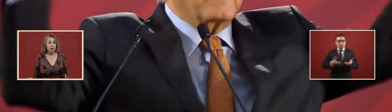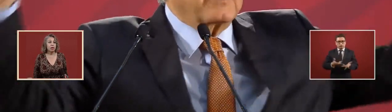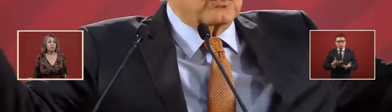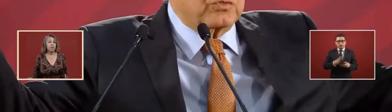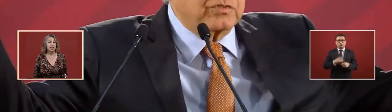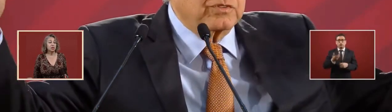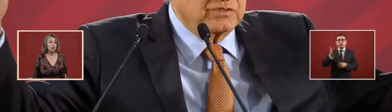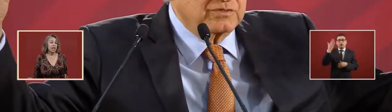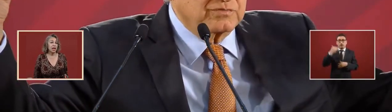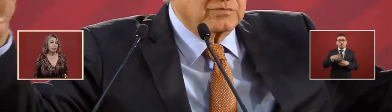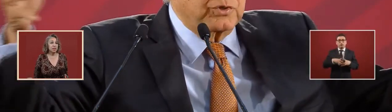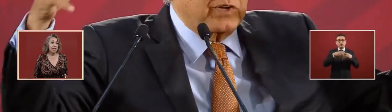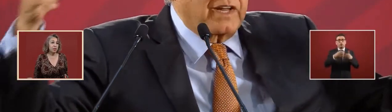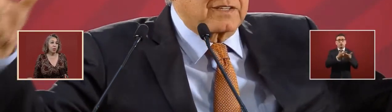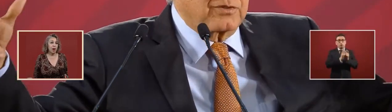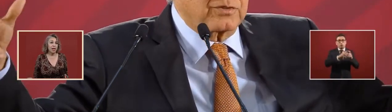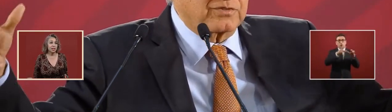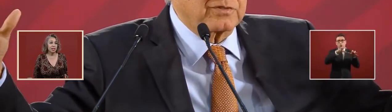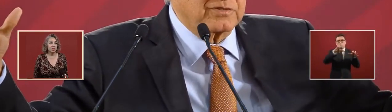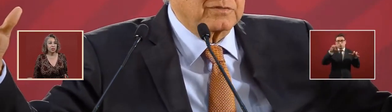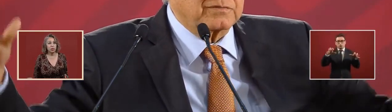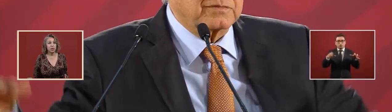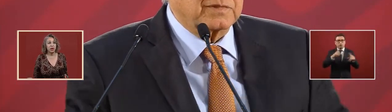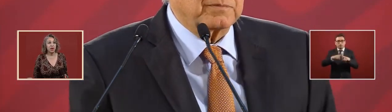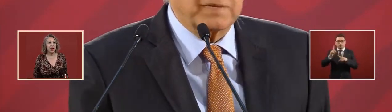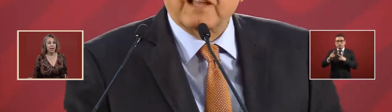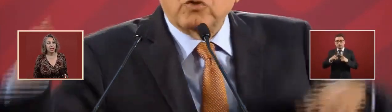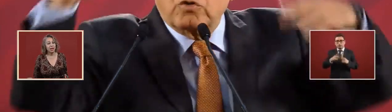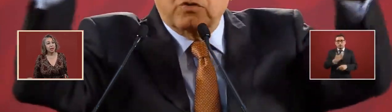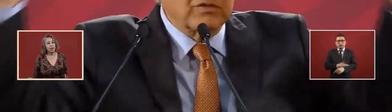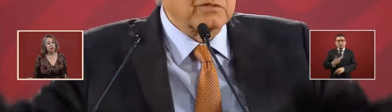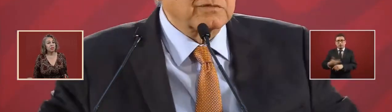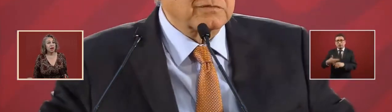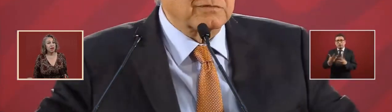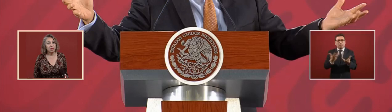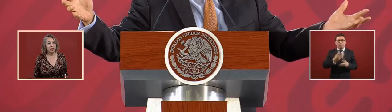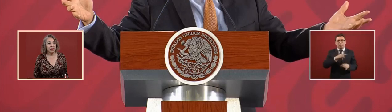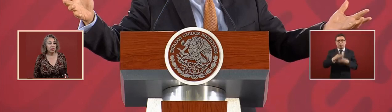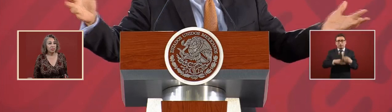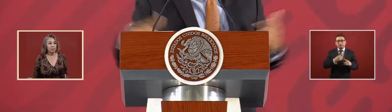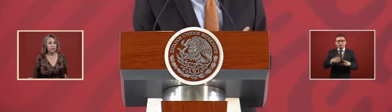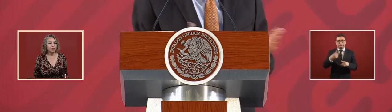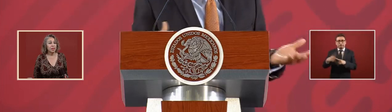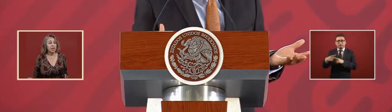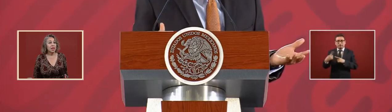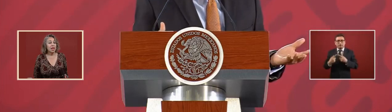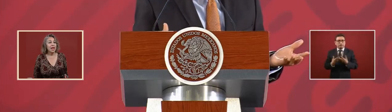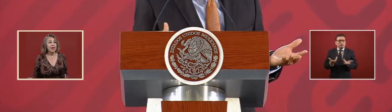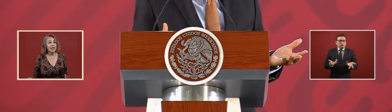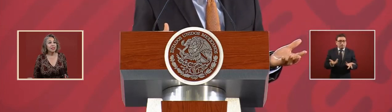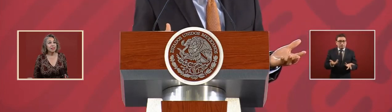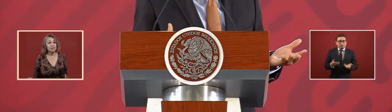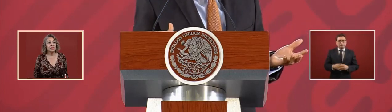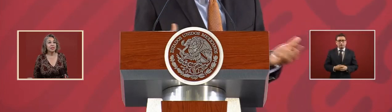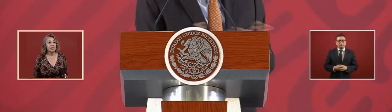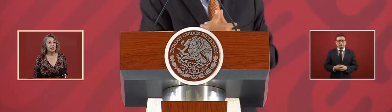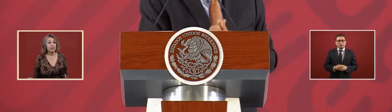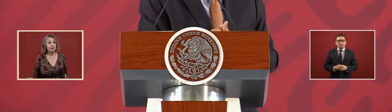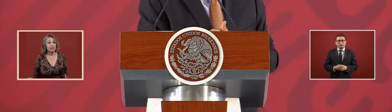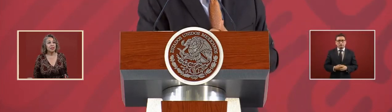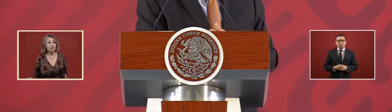job aparatos, because what they had was the apparatus that was bureaucratic para todo. For everything. Y en esencia, in